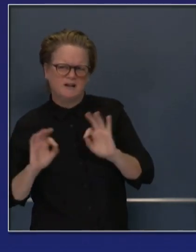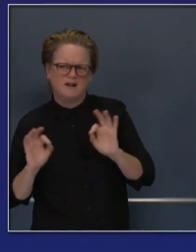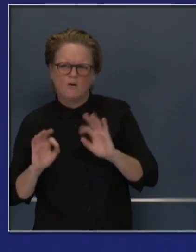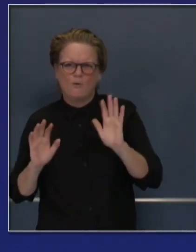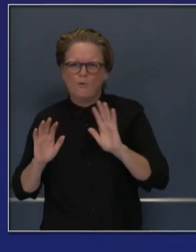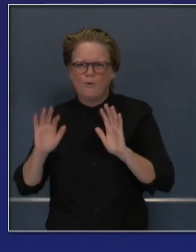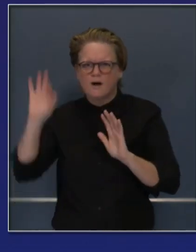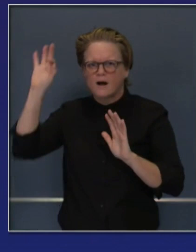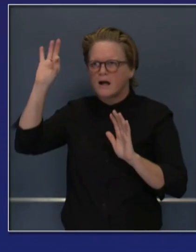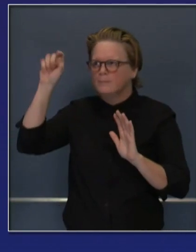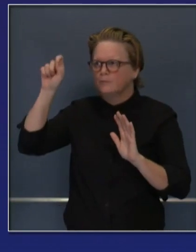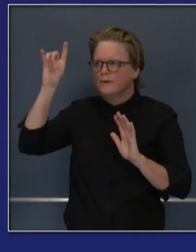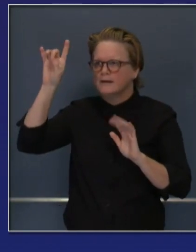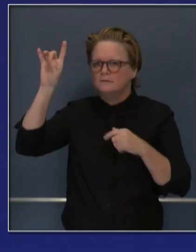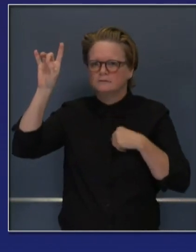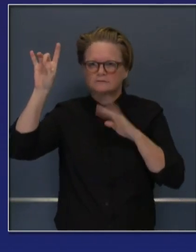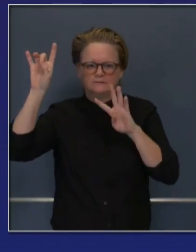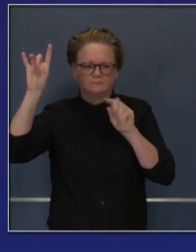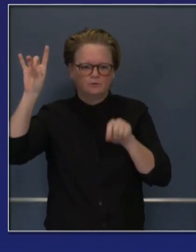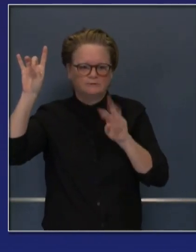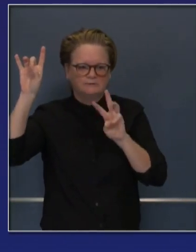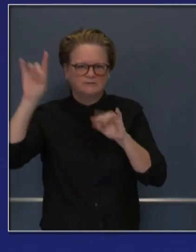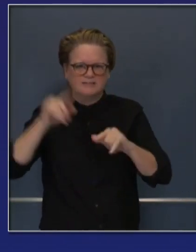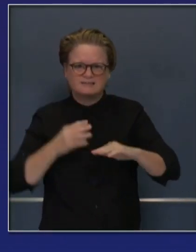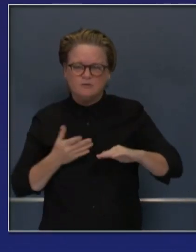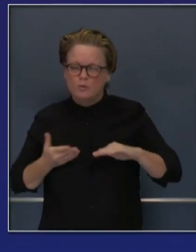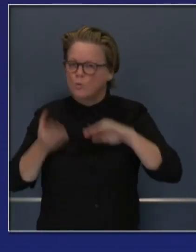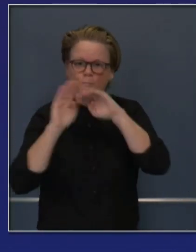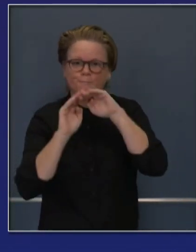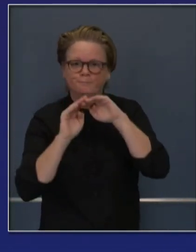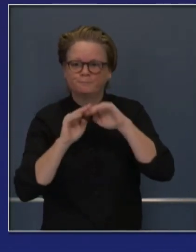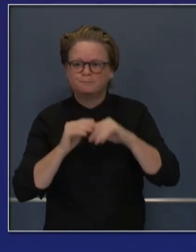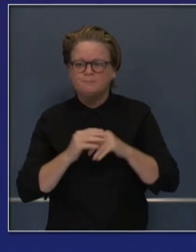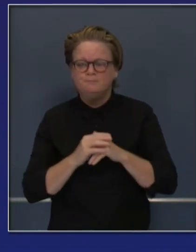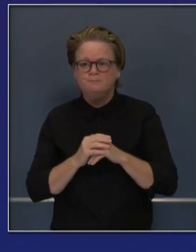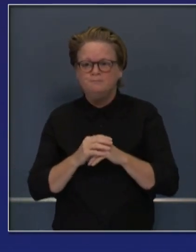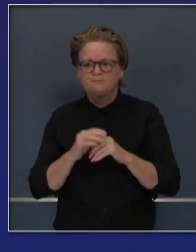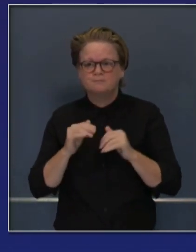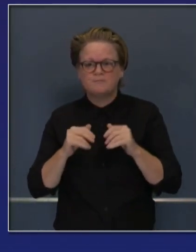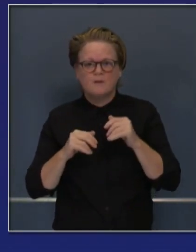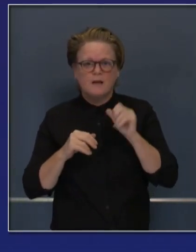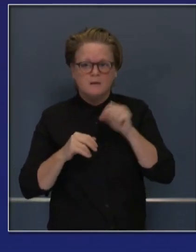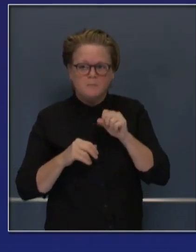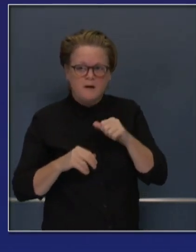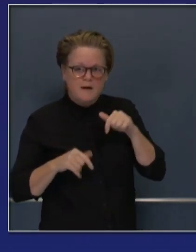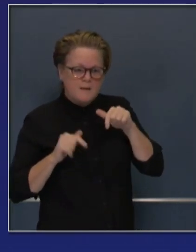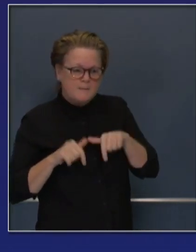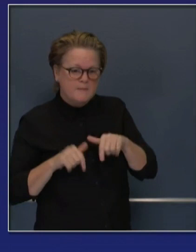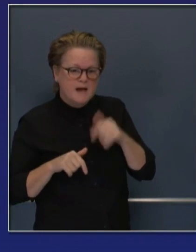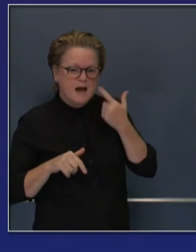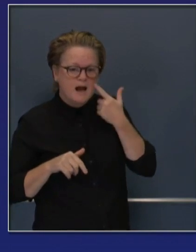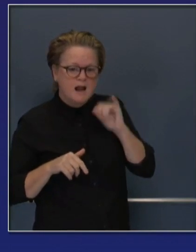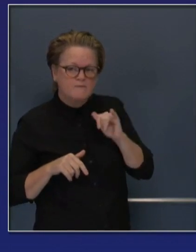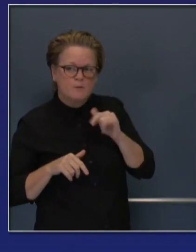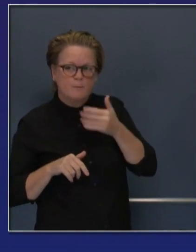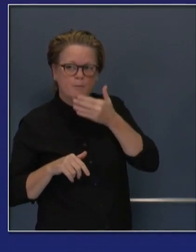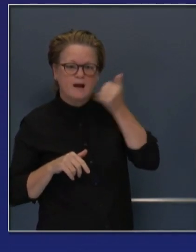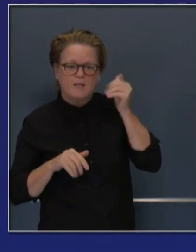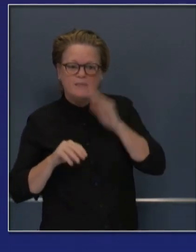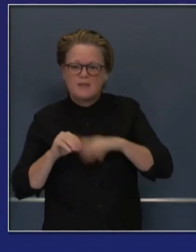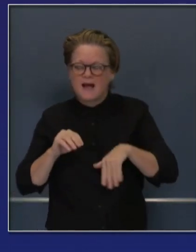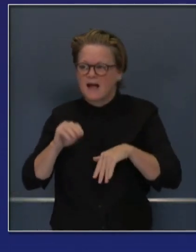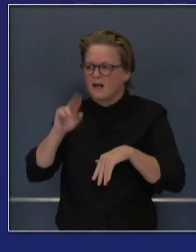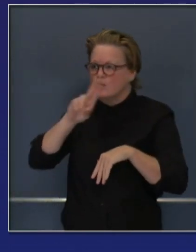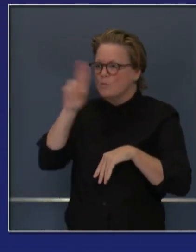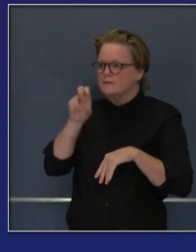while we have fared better than the national average, we don't compare ourselves to the average. We can do more, and